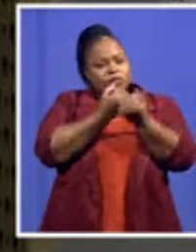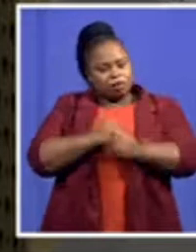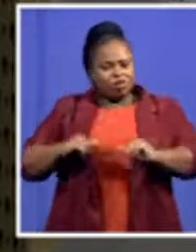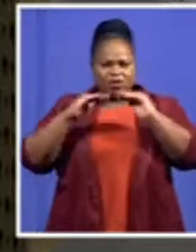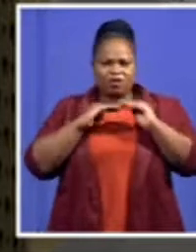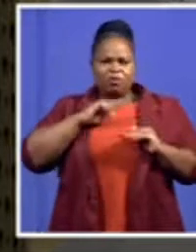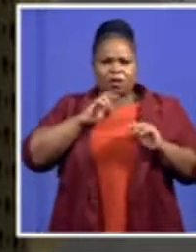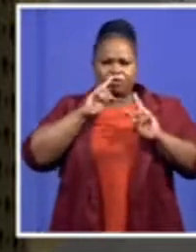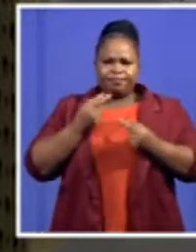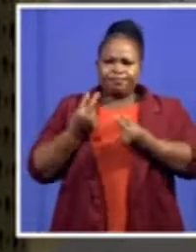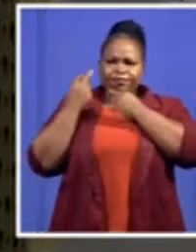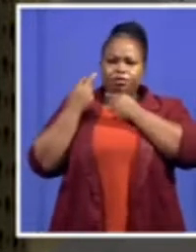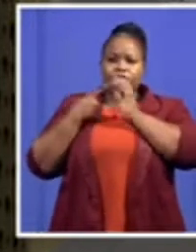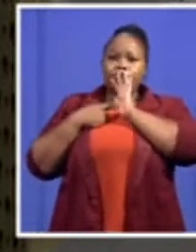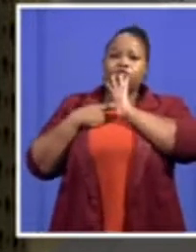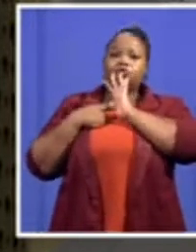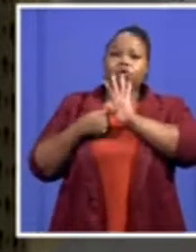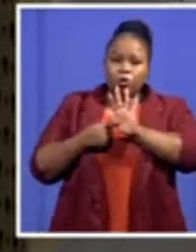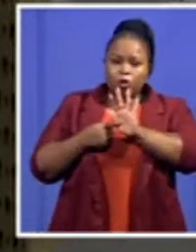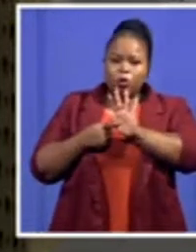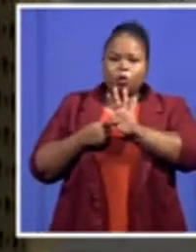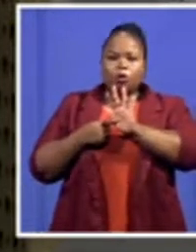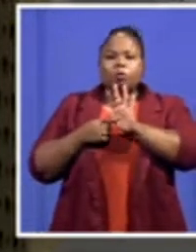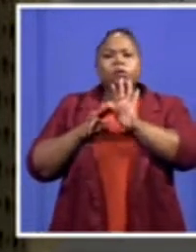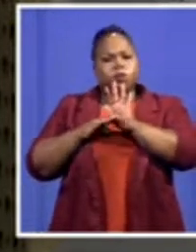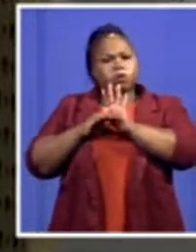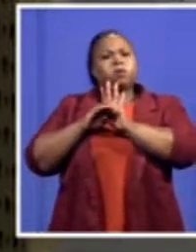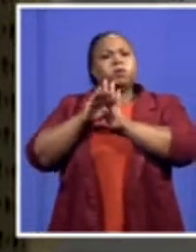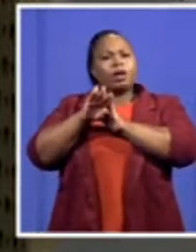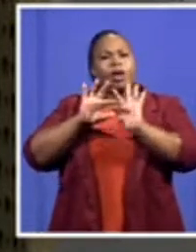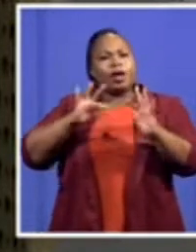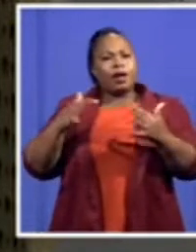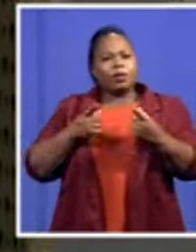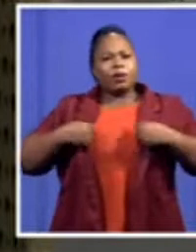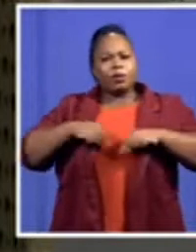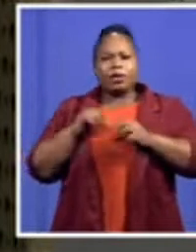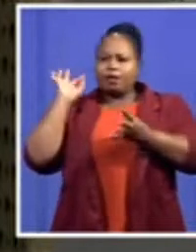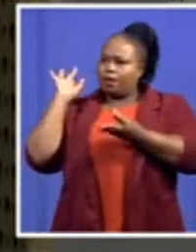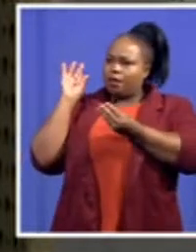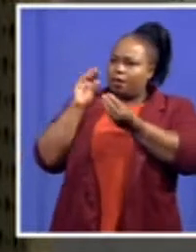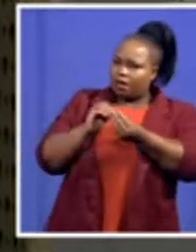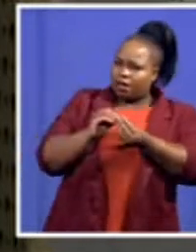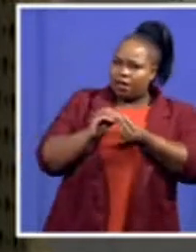showcasing how we are consolidating our democratic gains